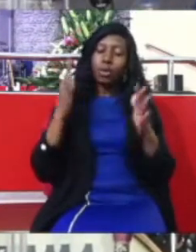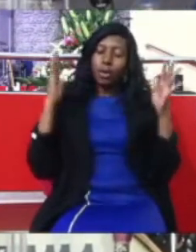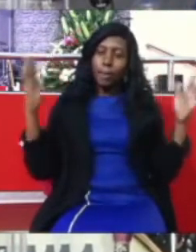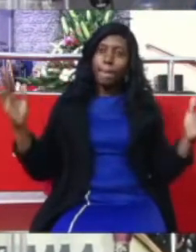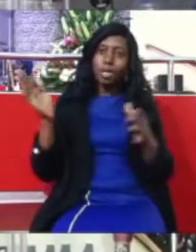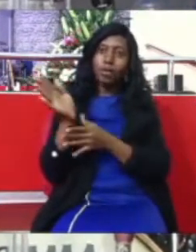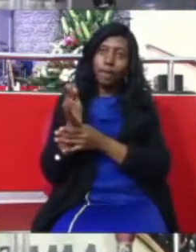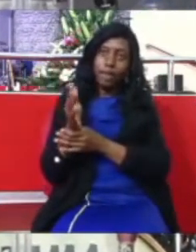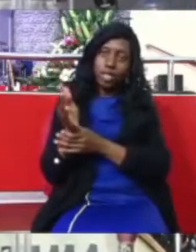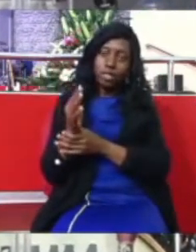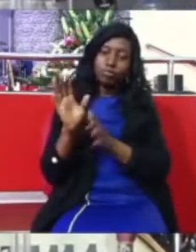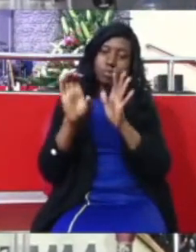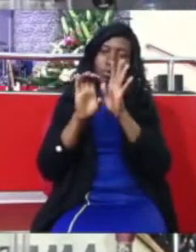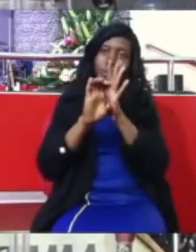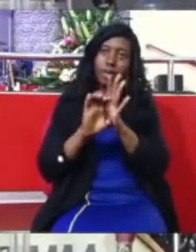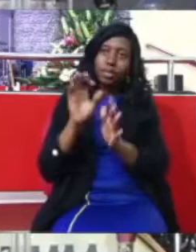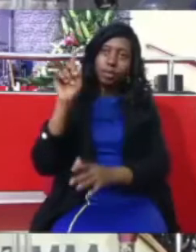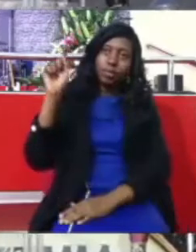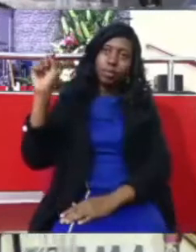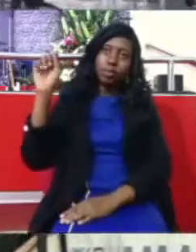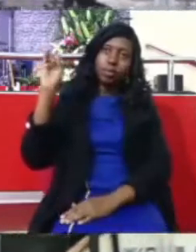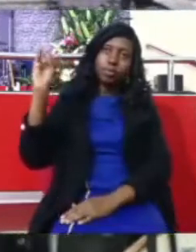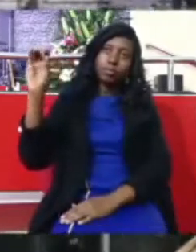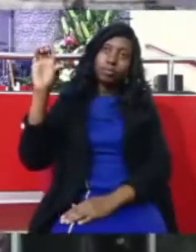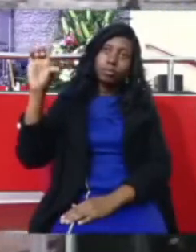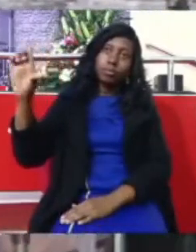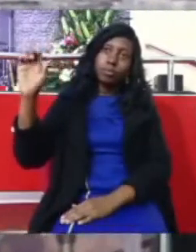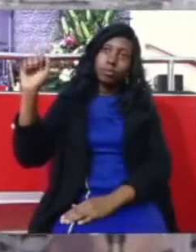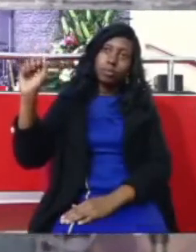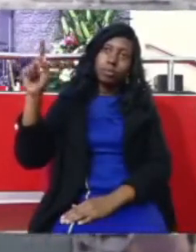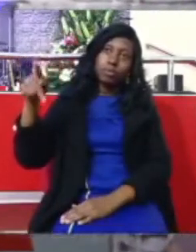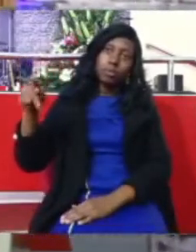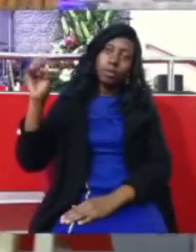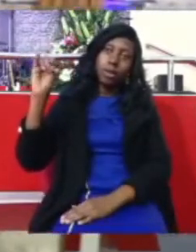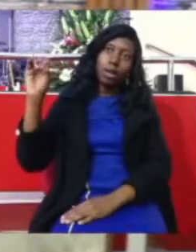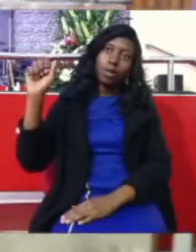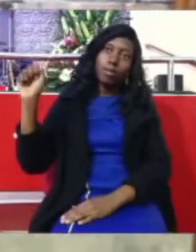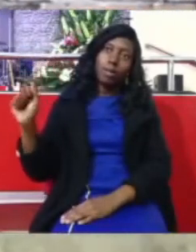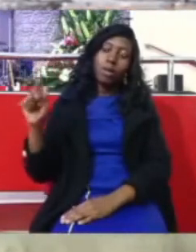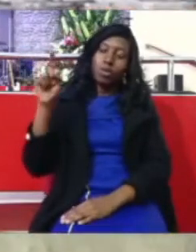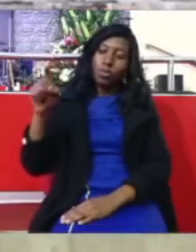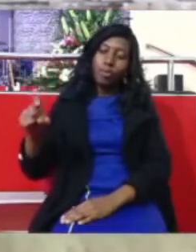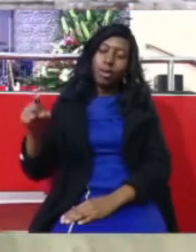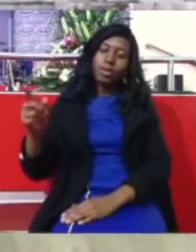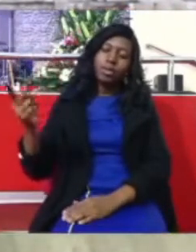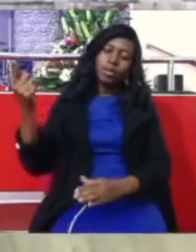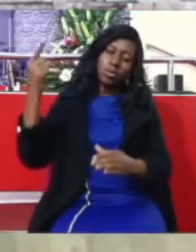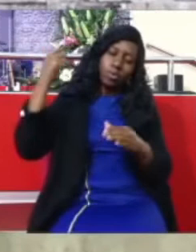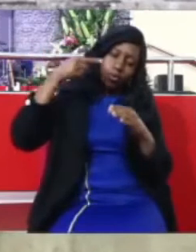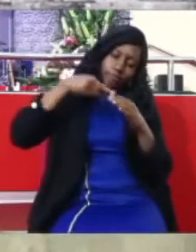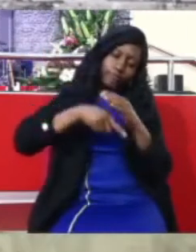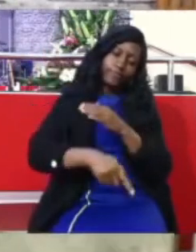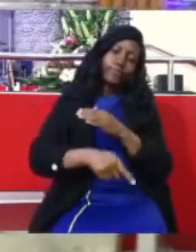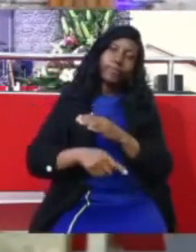Tilapia. You cannot get that at the shores of the lake. Bonasifiwe. You can never get that